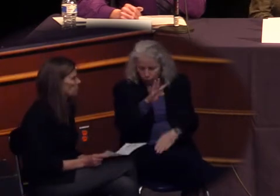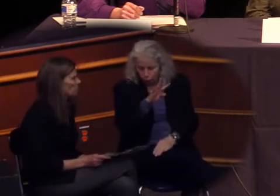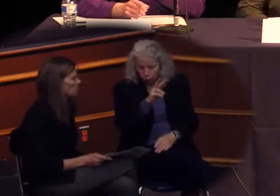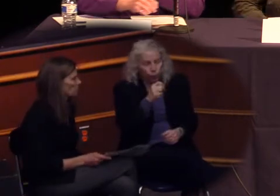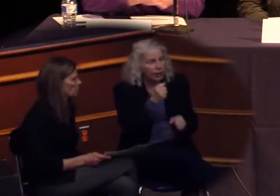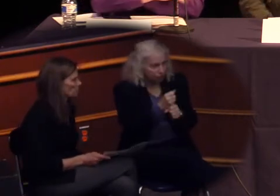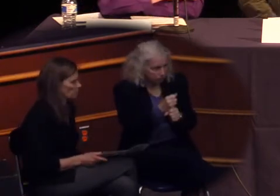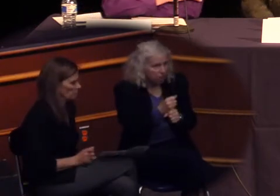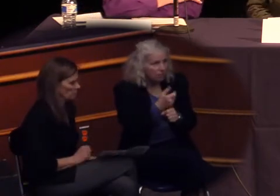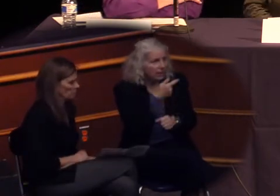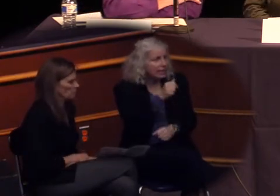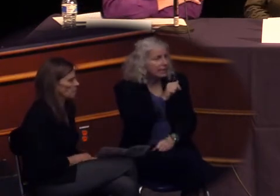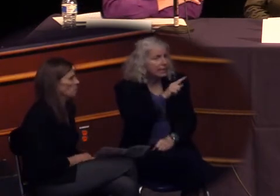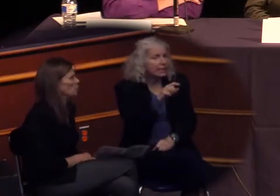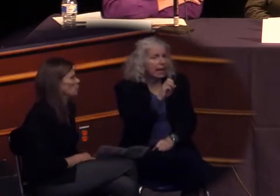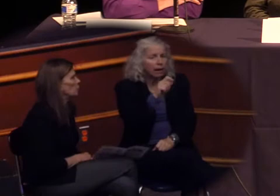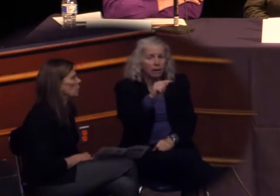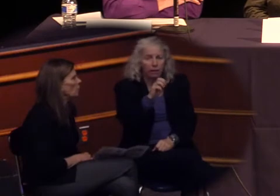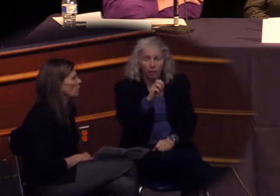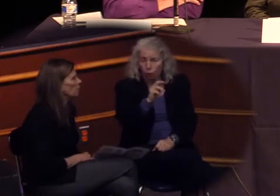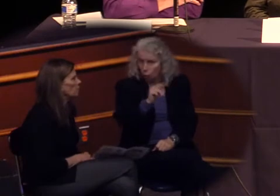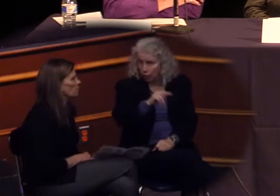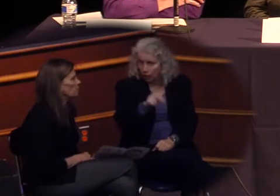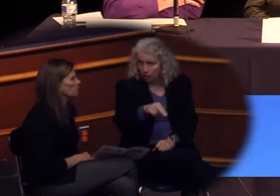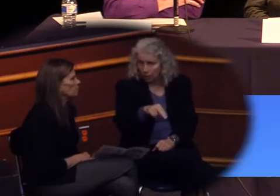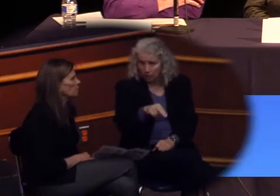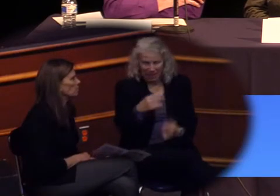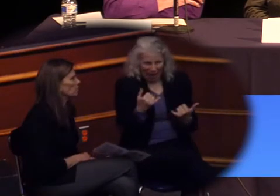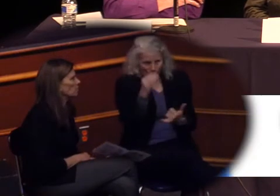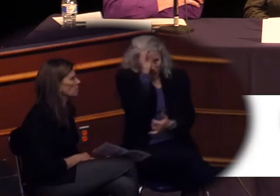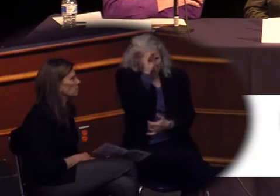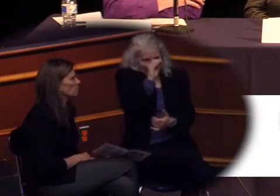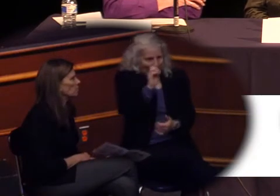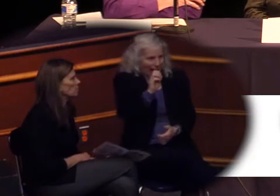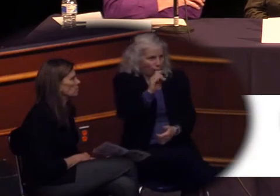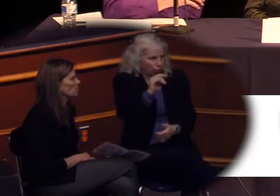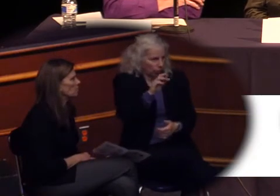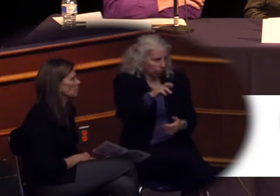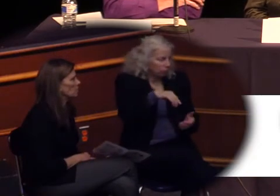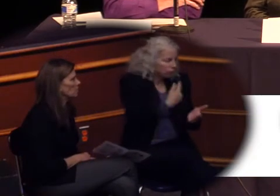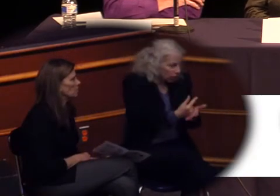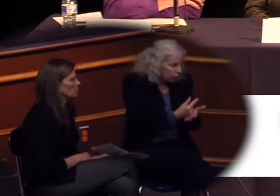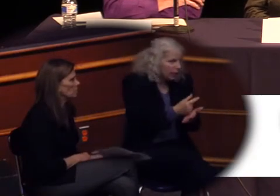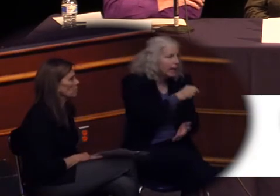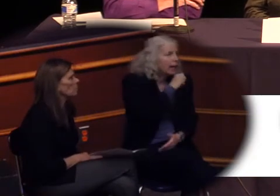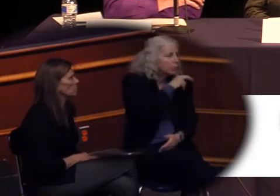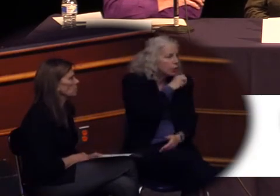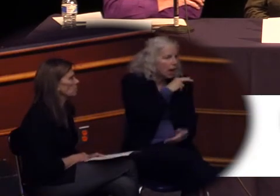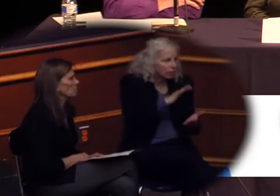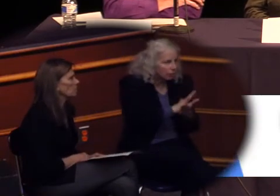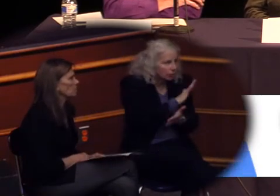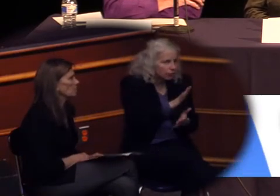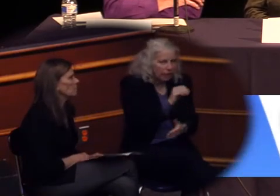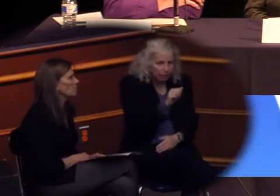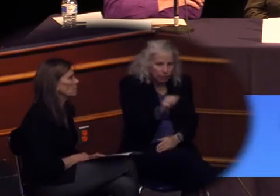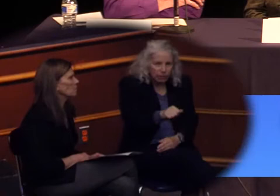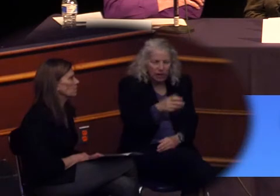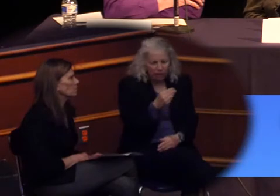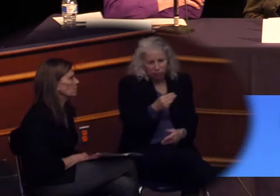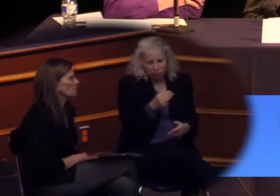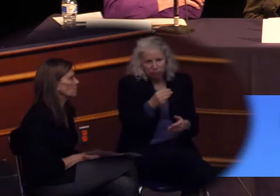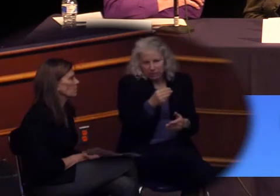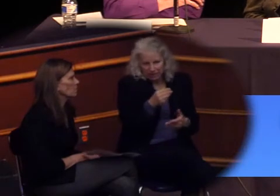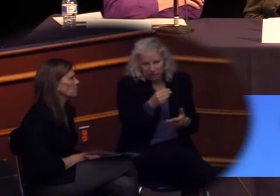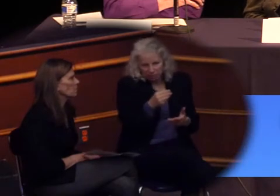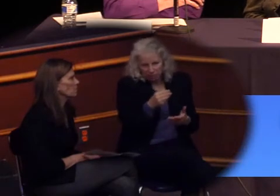years at the Gazette in Northampton where he's now the opinion editor. He's a graduate of Hampshire College in Amherst and he has been covering politics